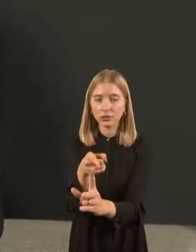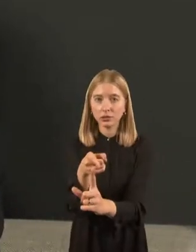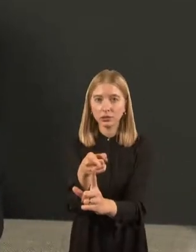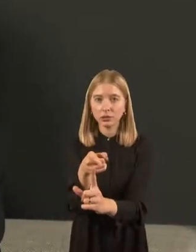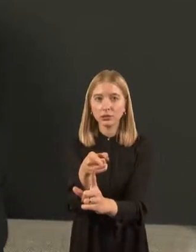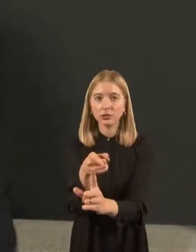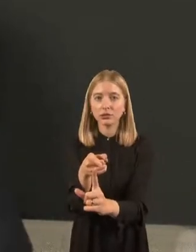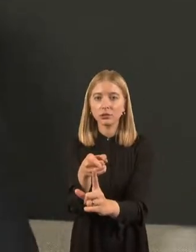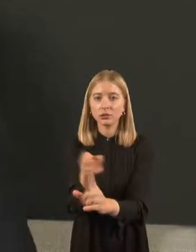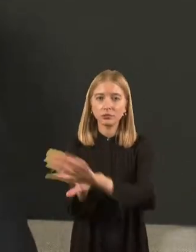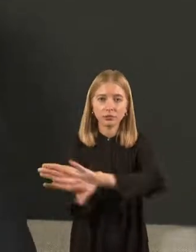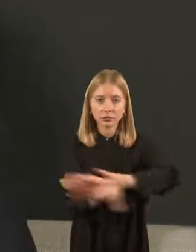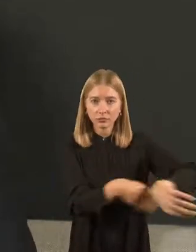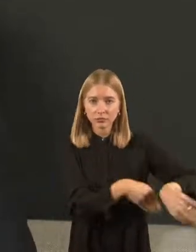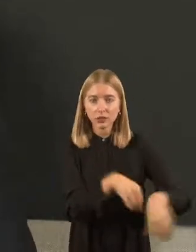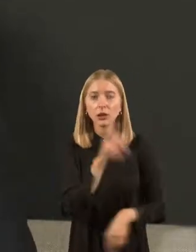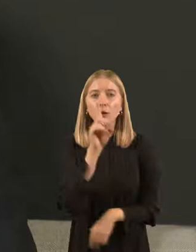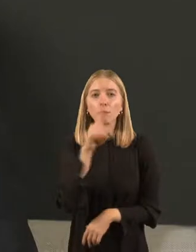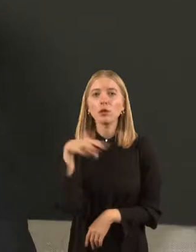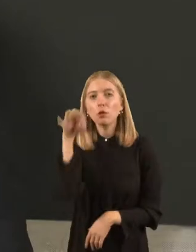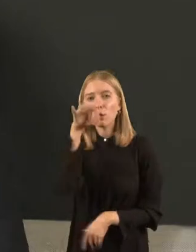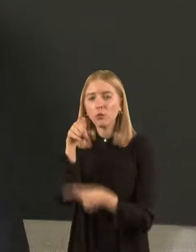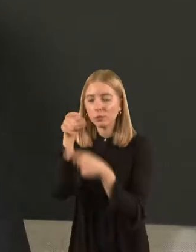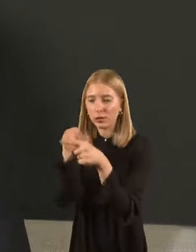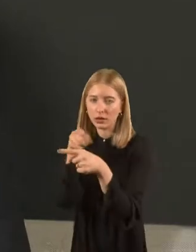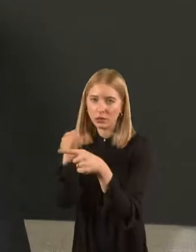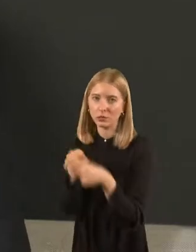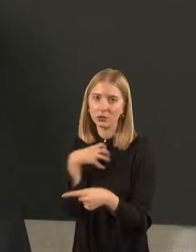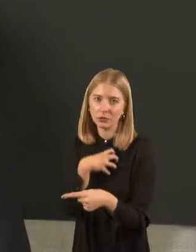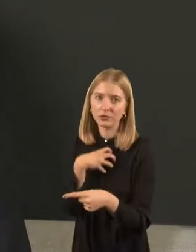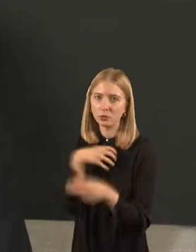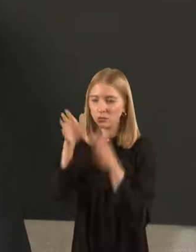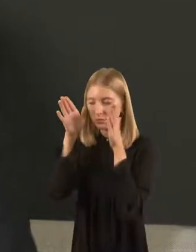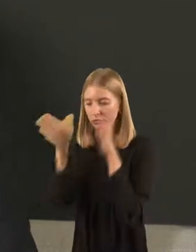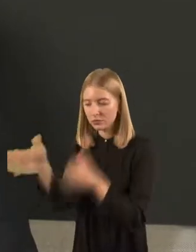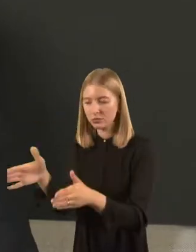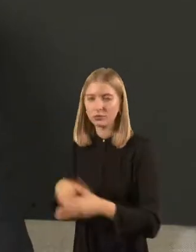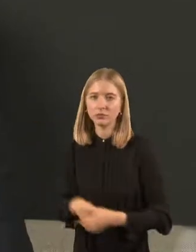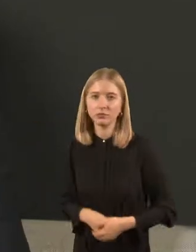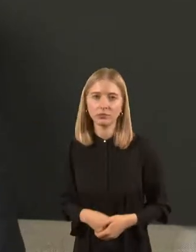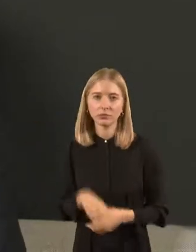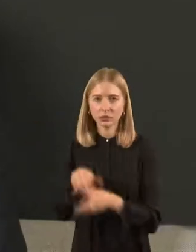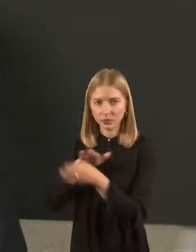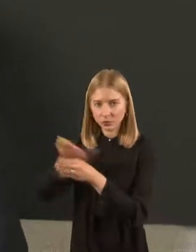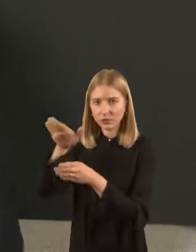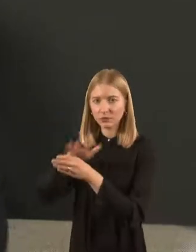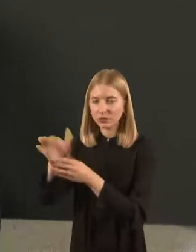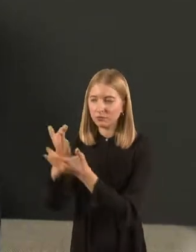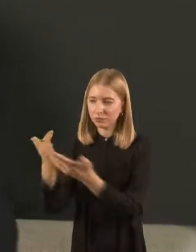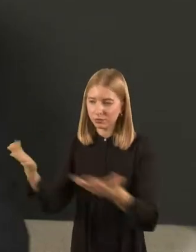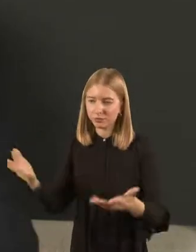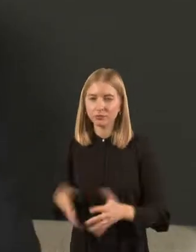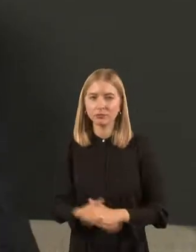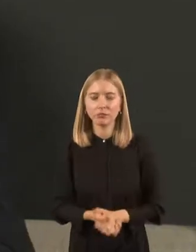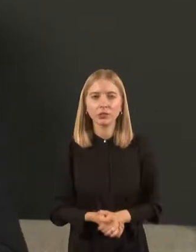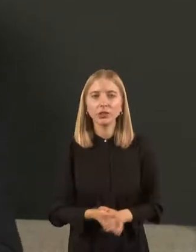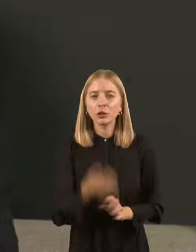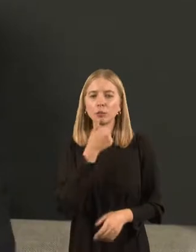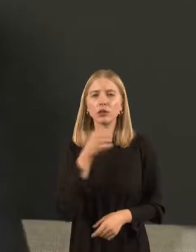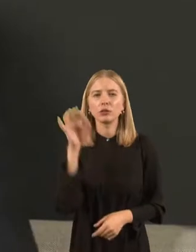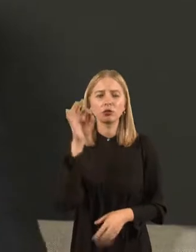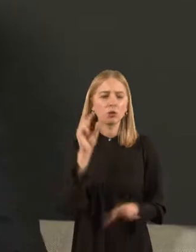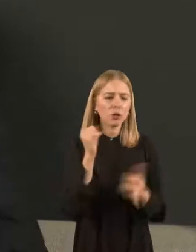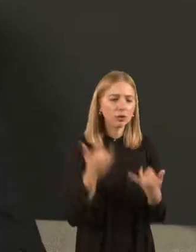What I would like to say to the sectors of the economy, we shouldn't question the goal. We should question